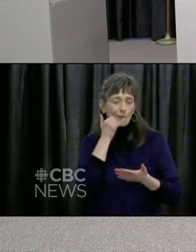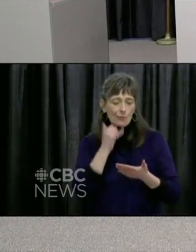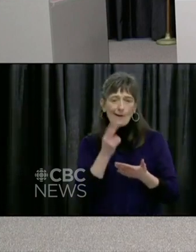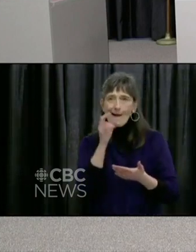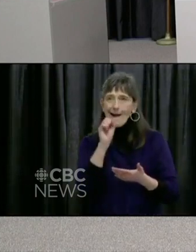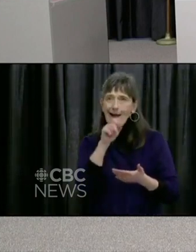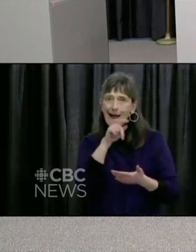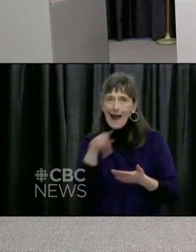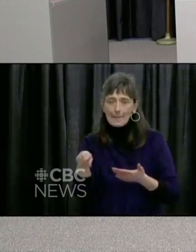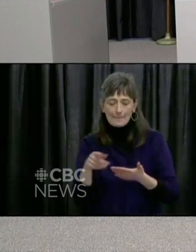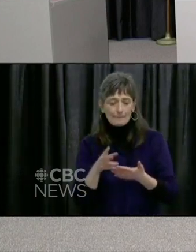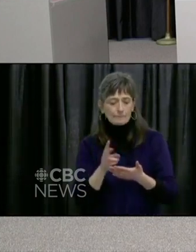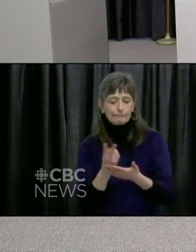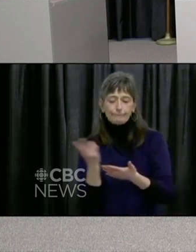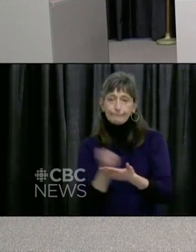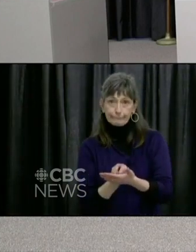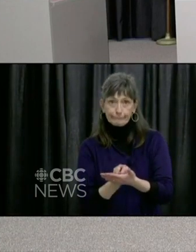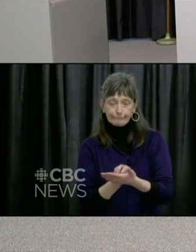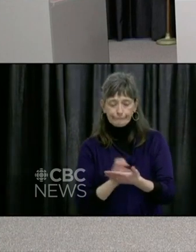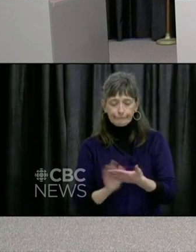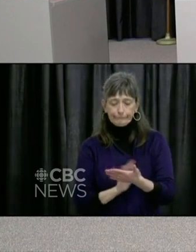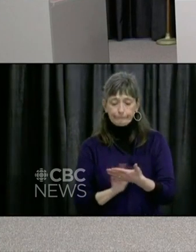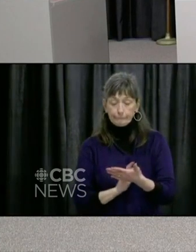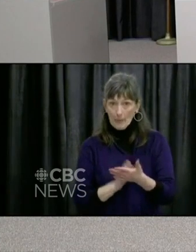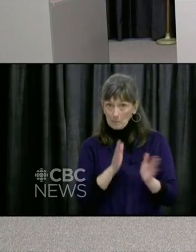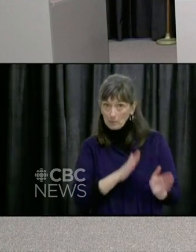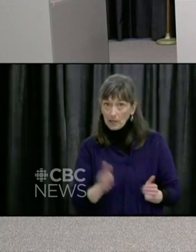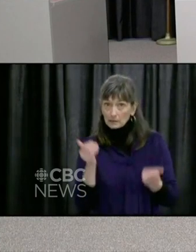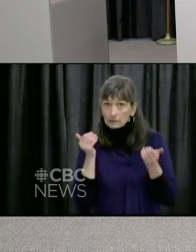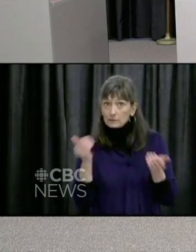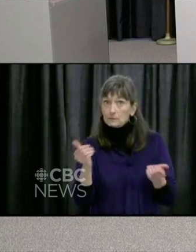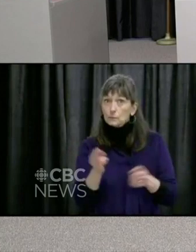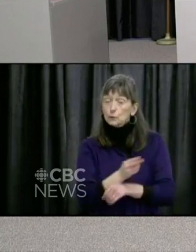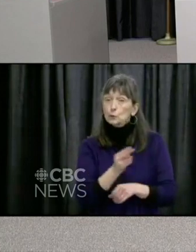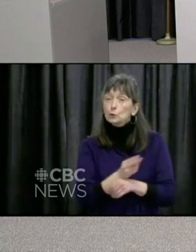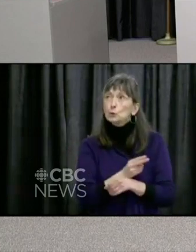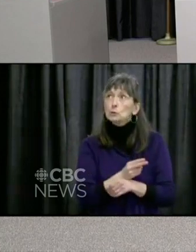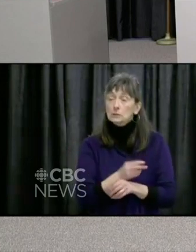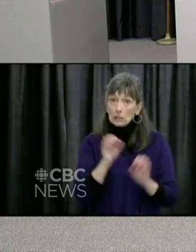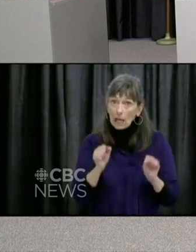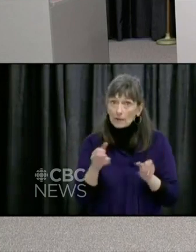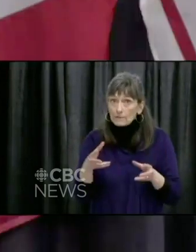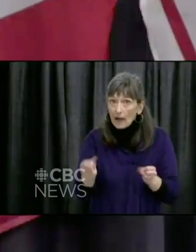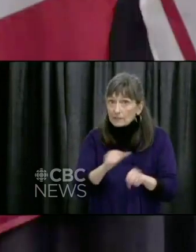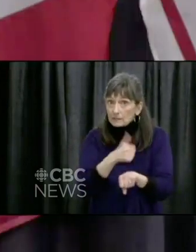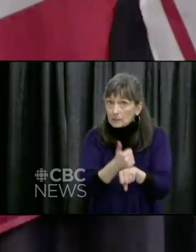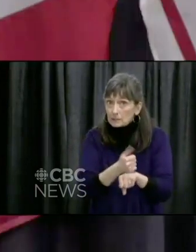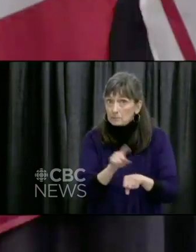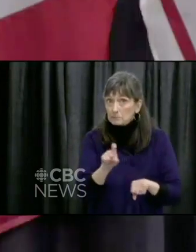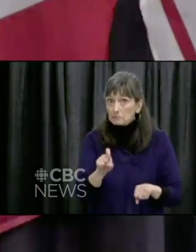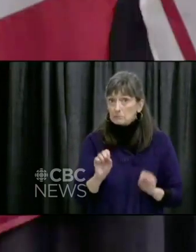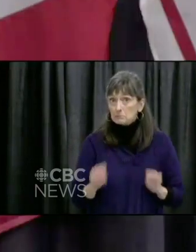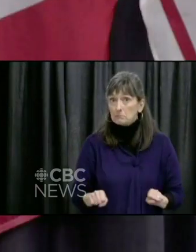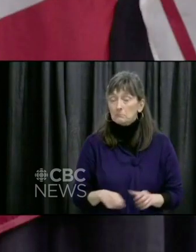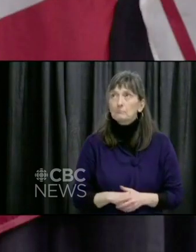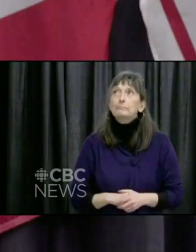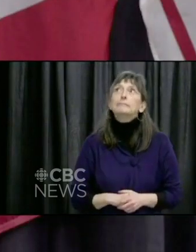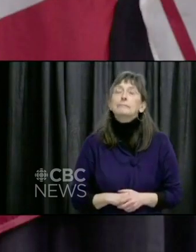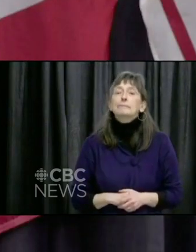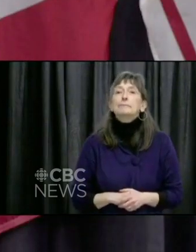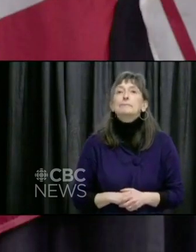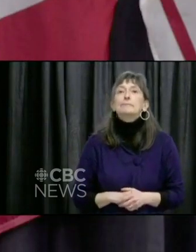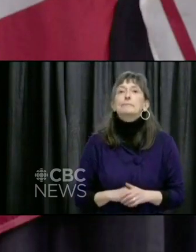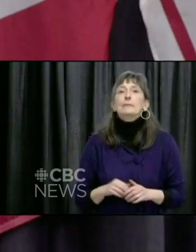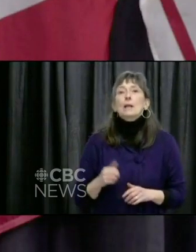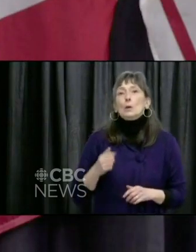going to move forward with, and how quickly could you see that getting up and running? We've had discussions both at the